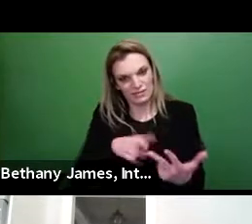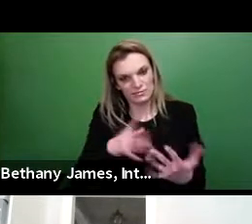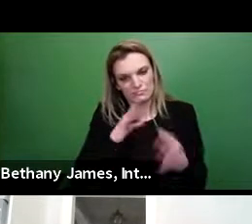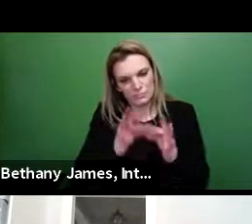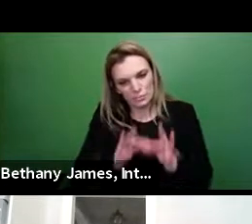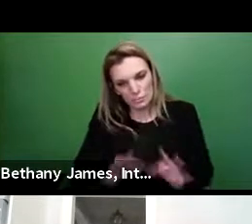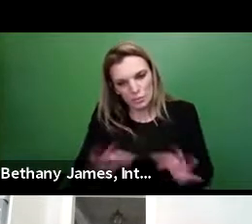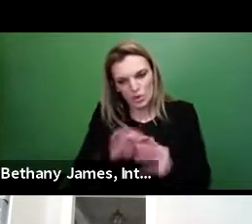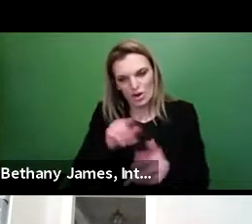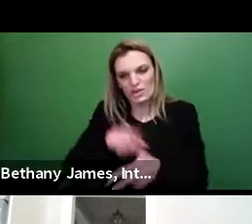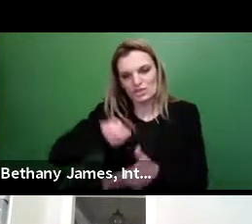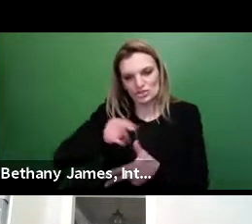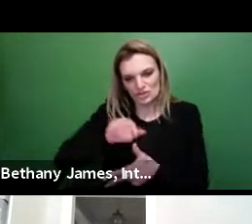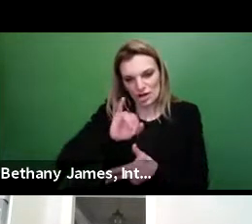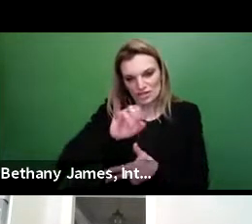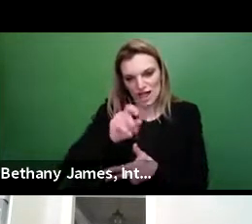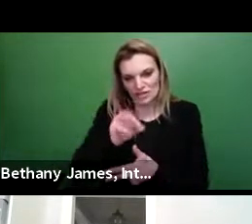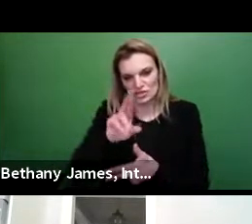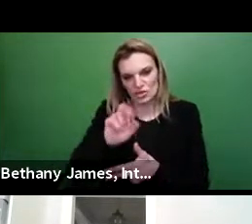important part of Detroit.